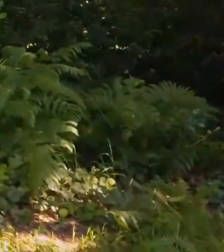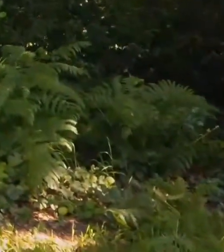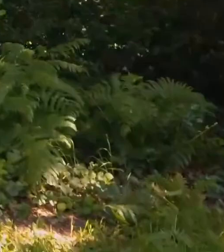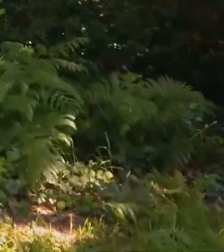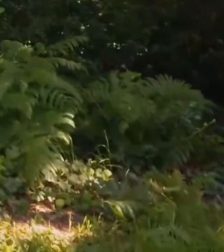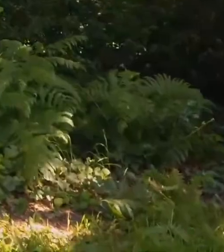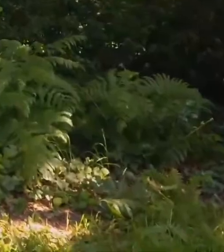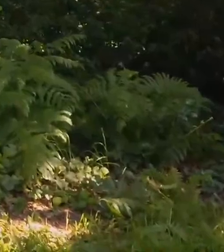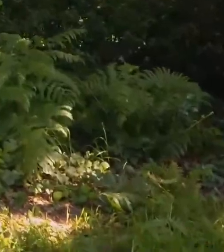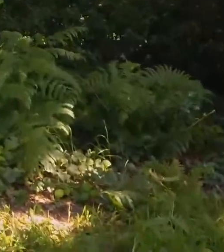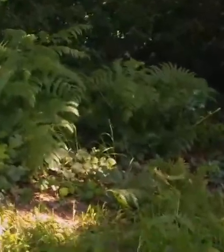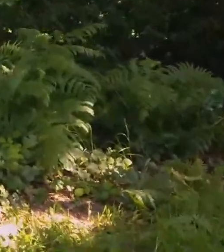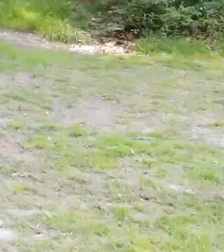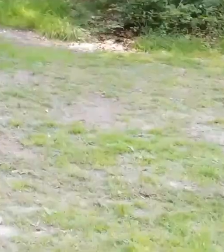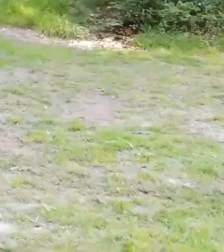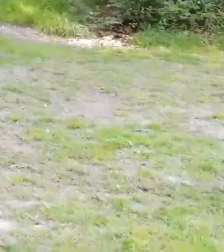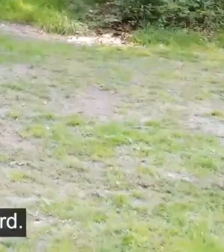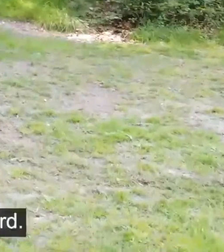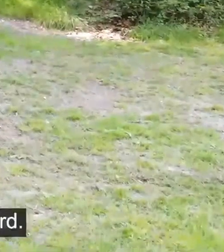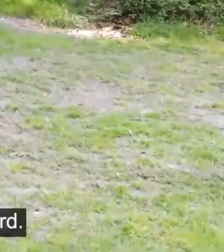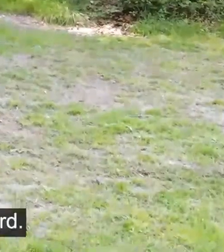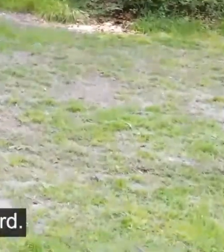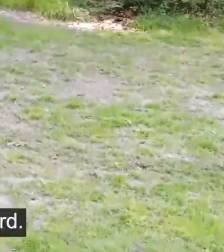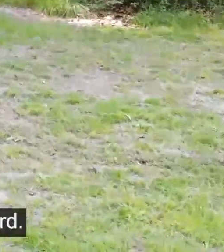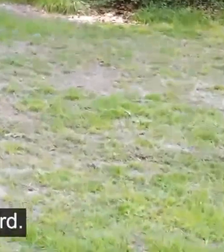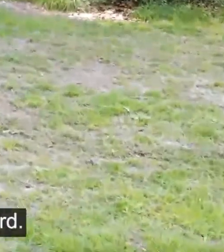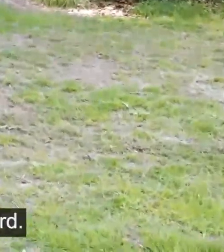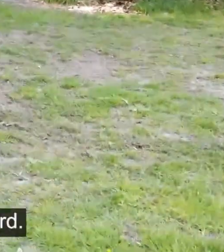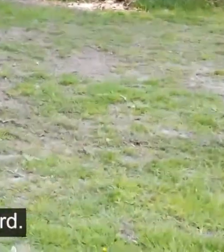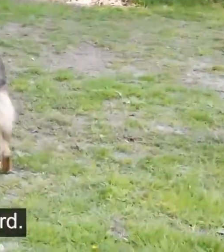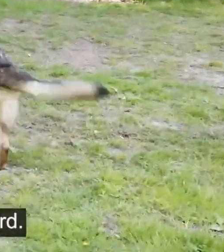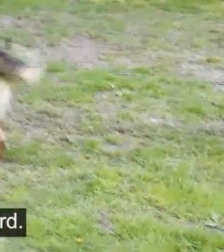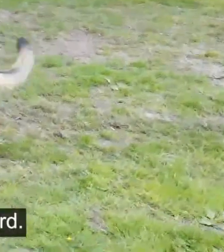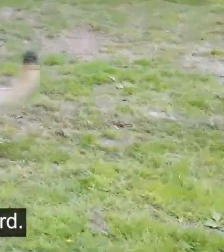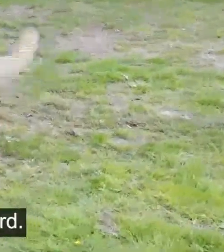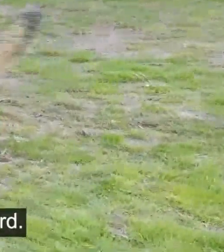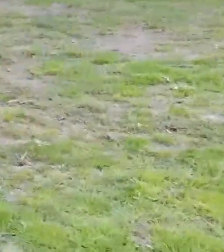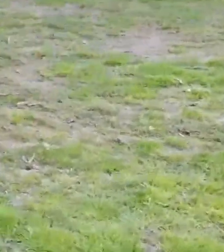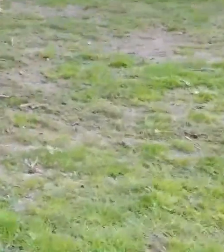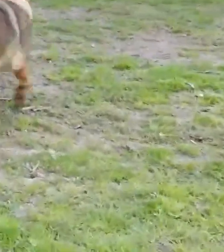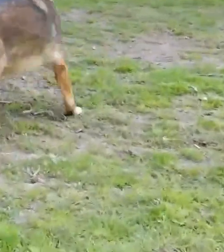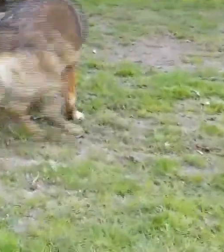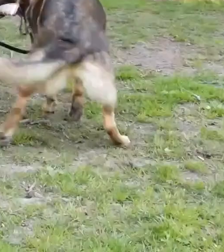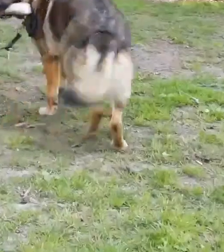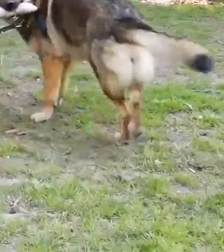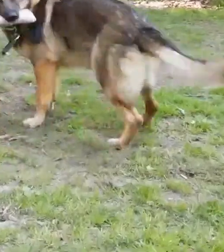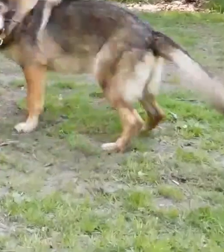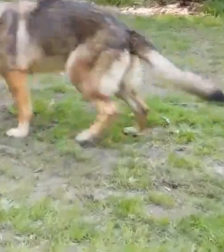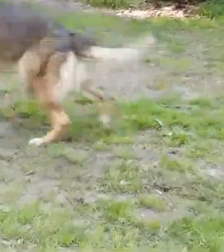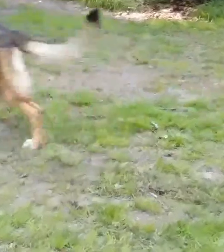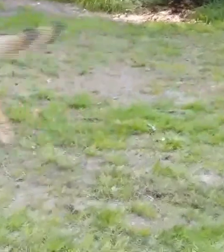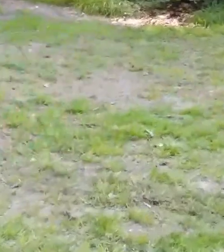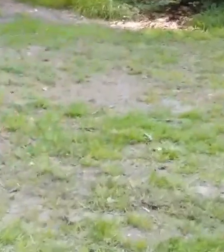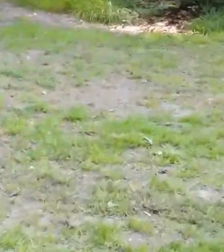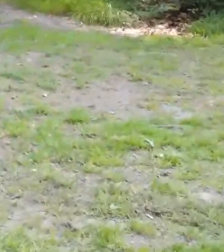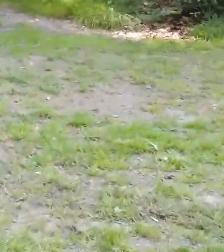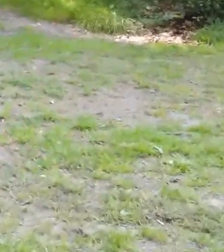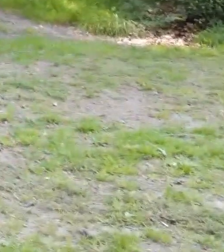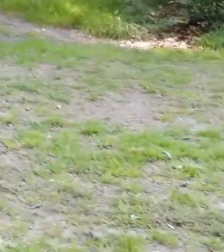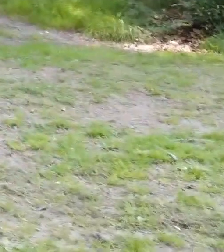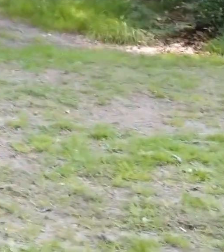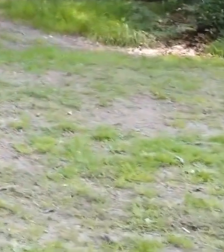this? Yes, good girl. Everything the dogs do is for a reward. So the reason why we have toys is for